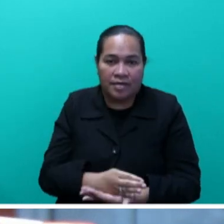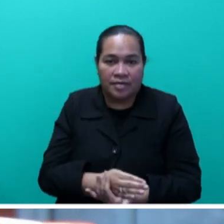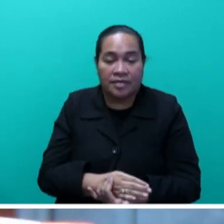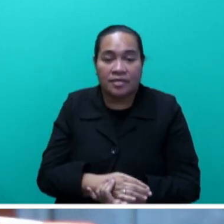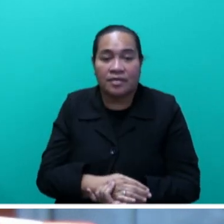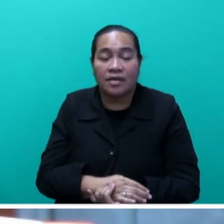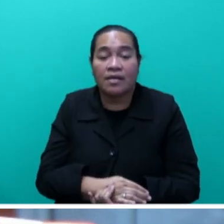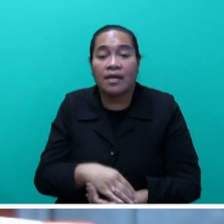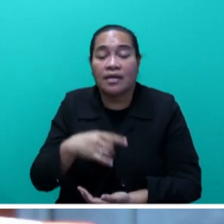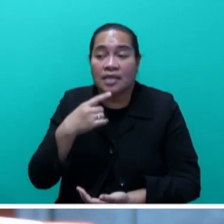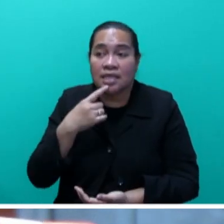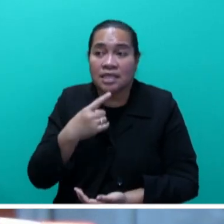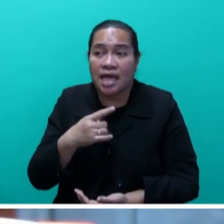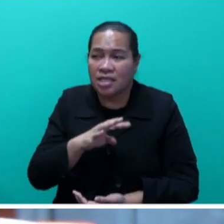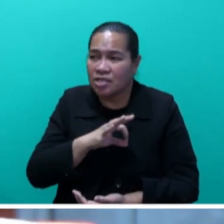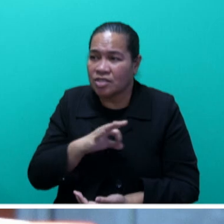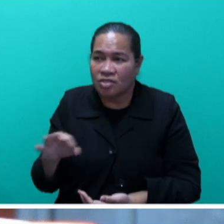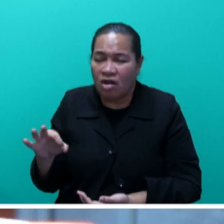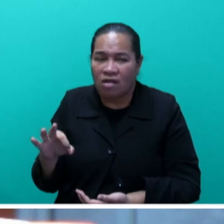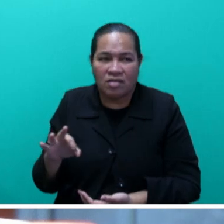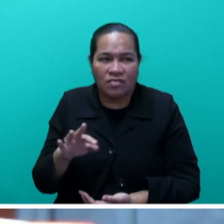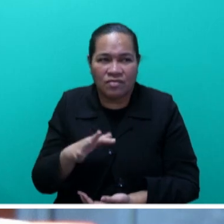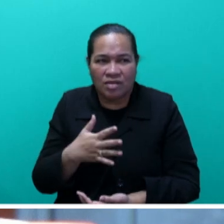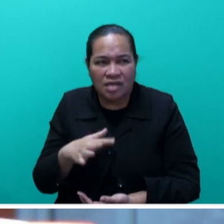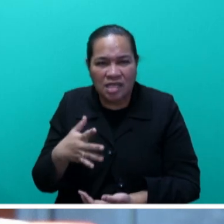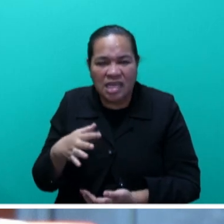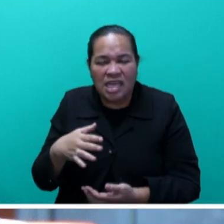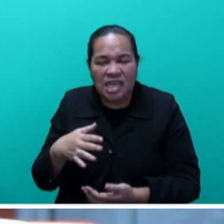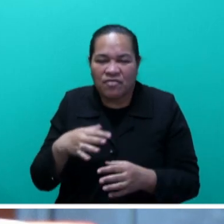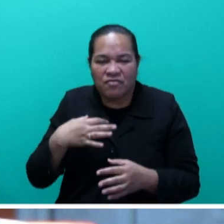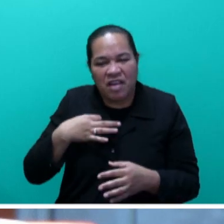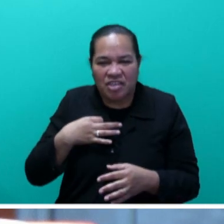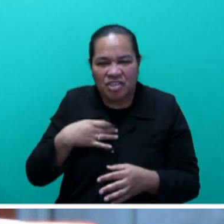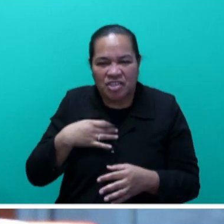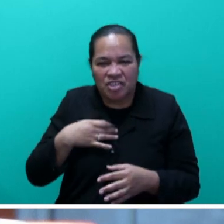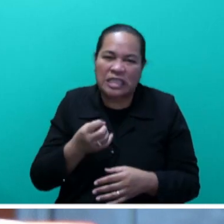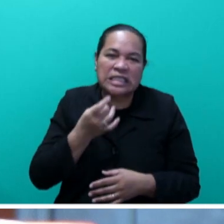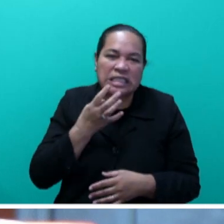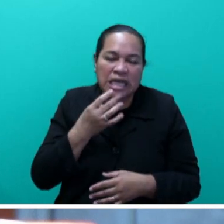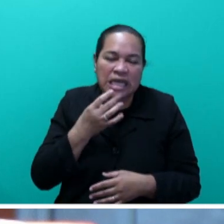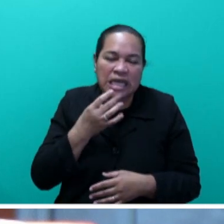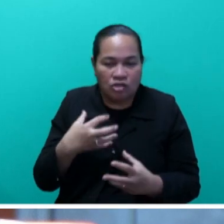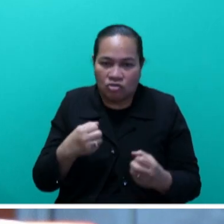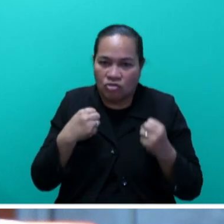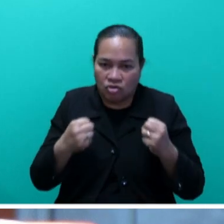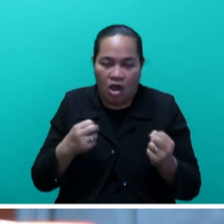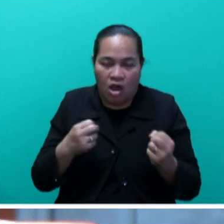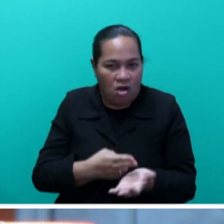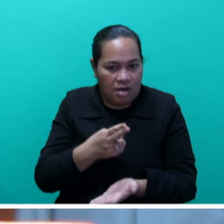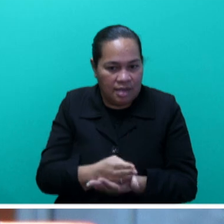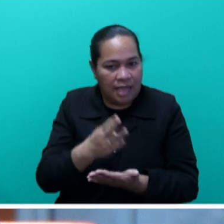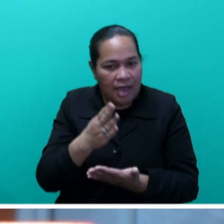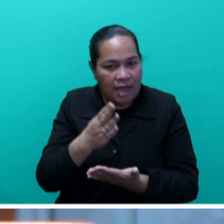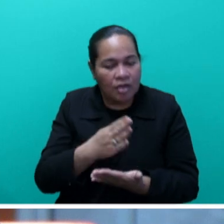himself has said, it is not flashy, it's not laden with gimmicks. It is a solid and honest budget that